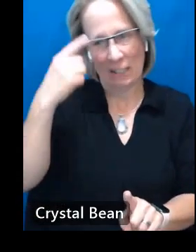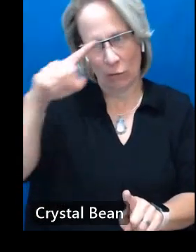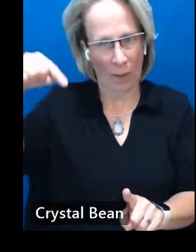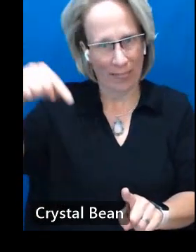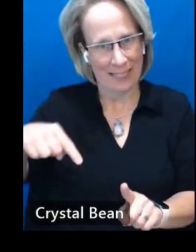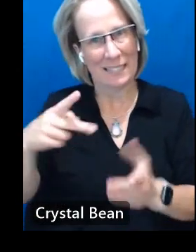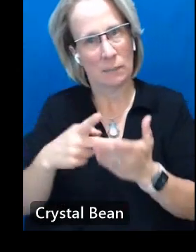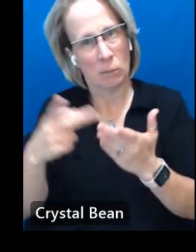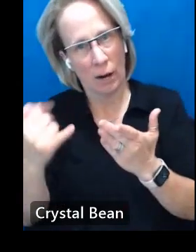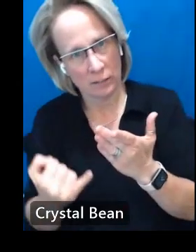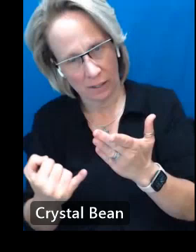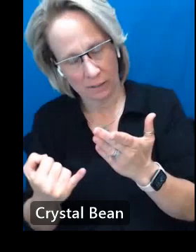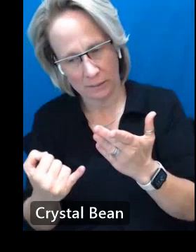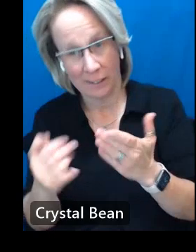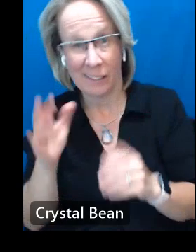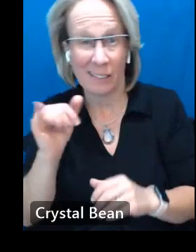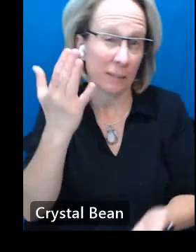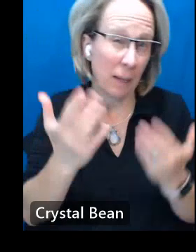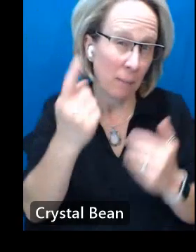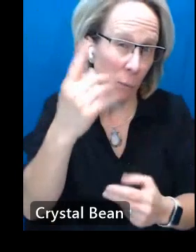be an option.